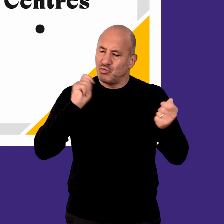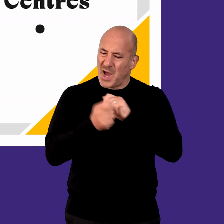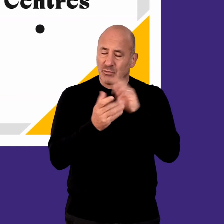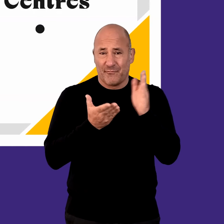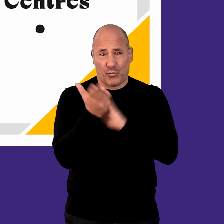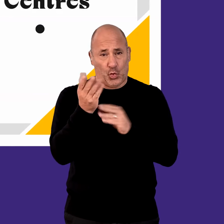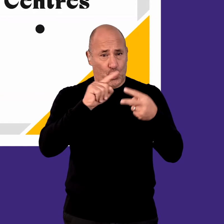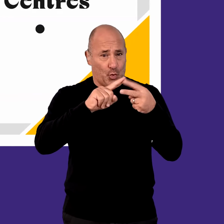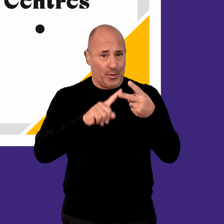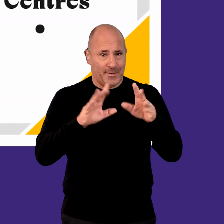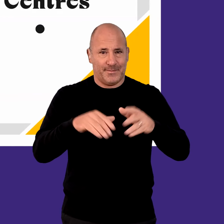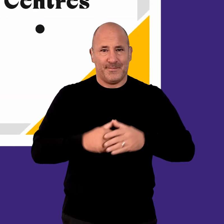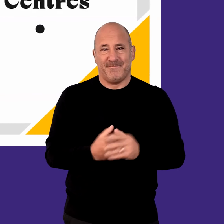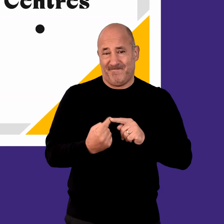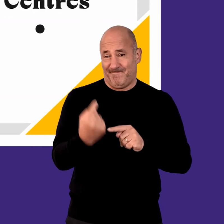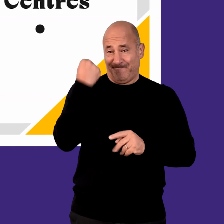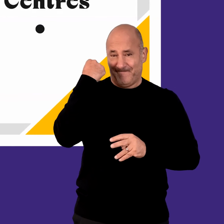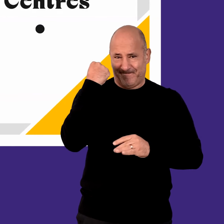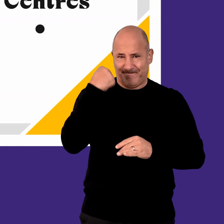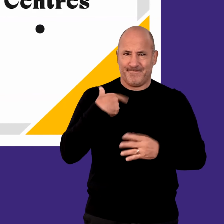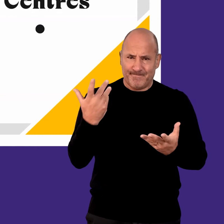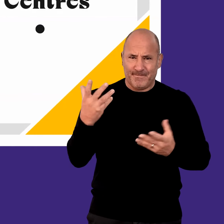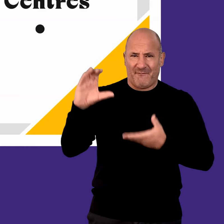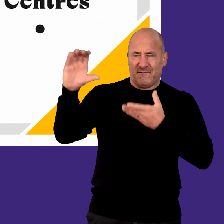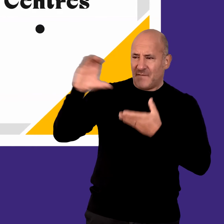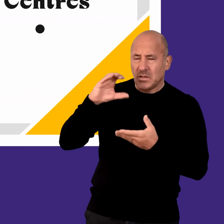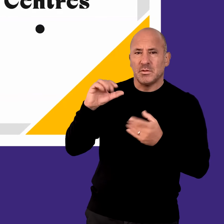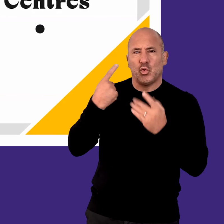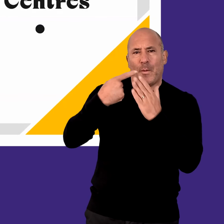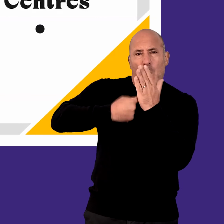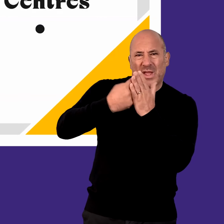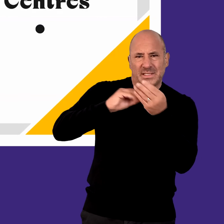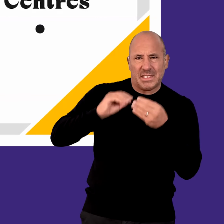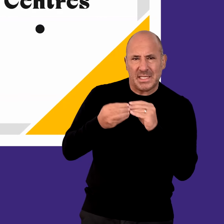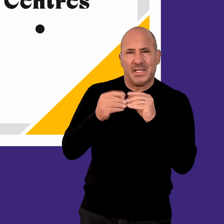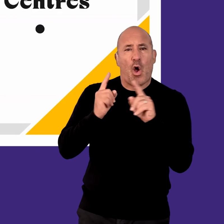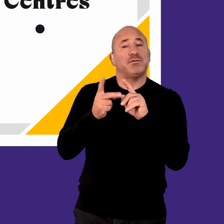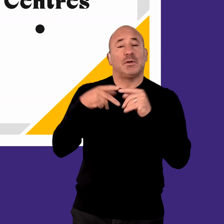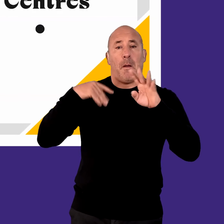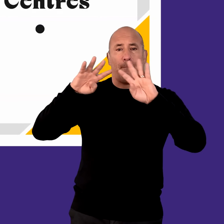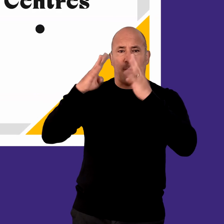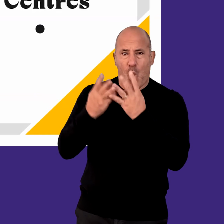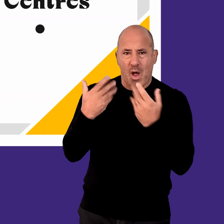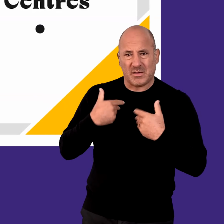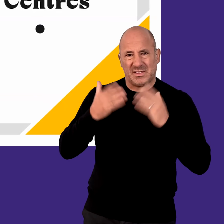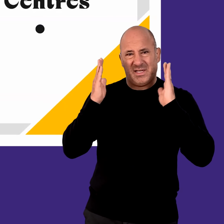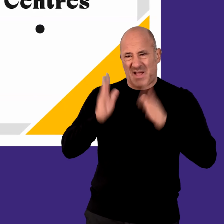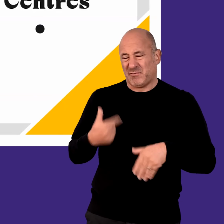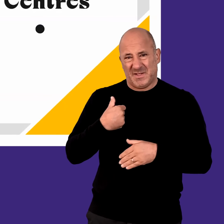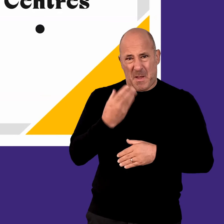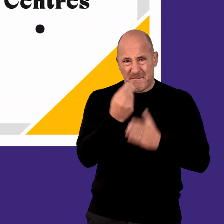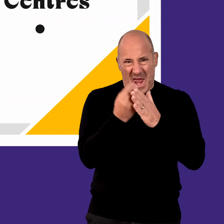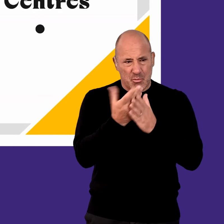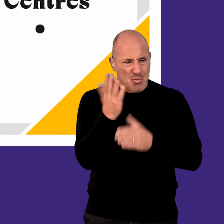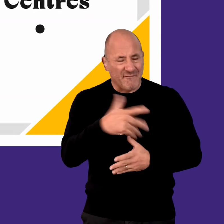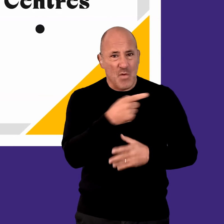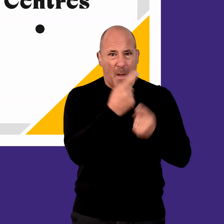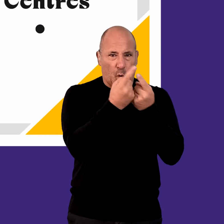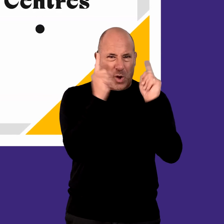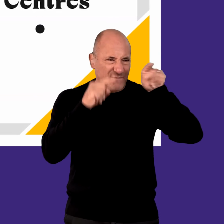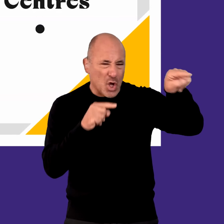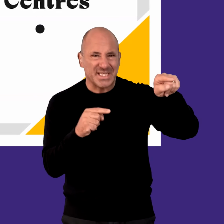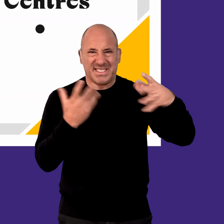approach. So at the time, we were constantly being told by funders, by policymakers, and often by members